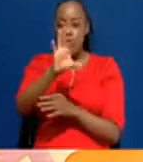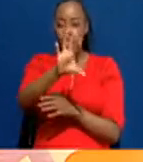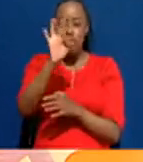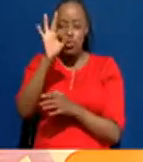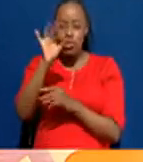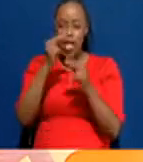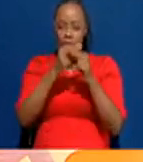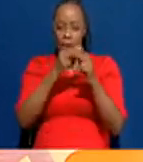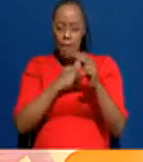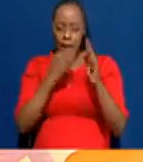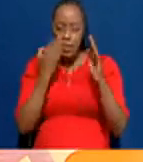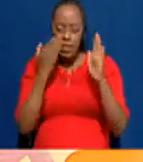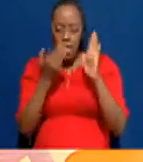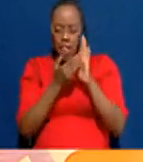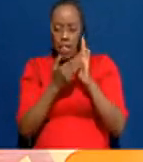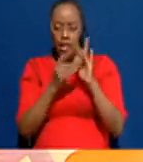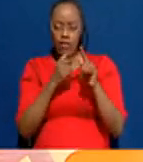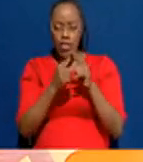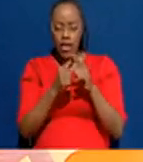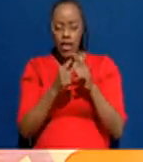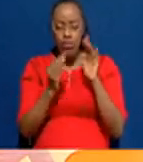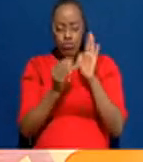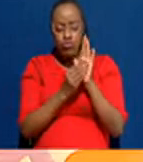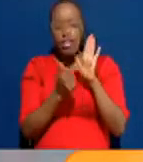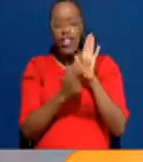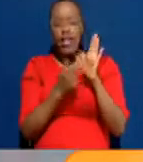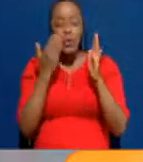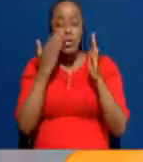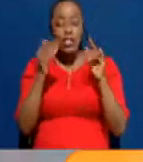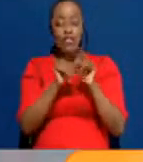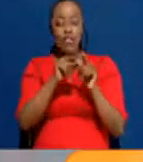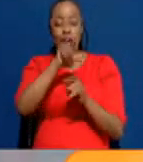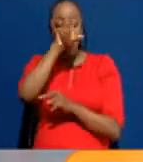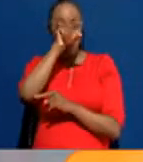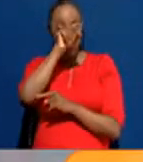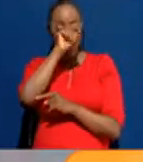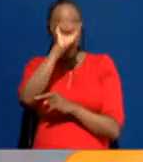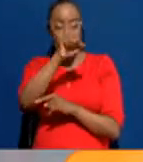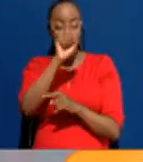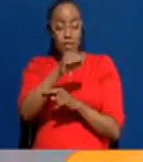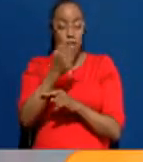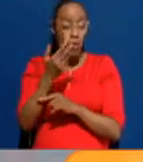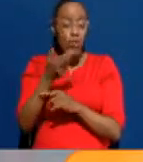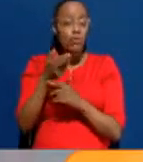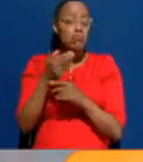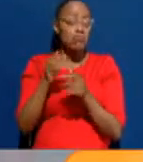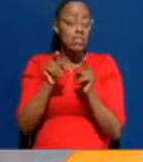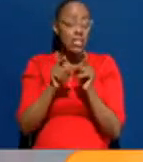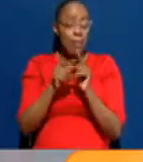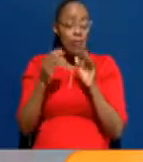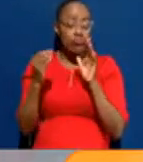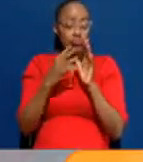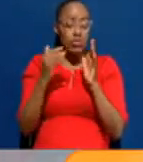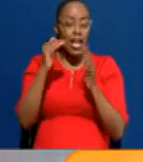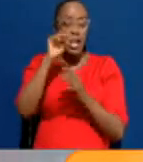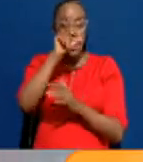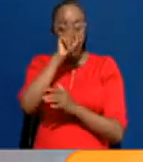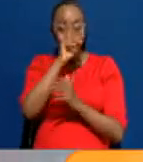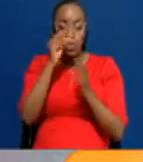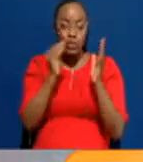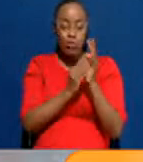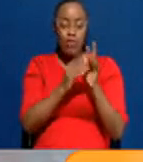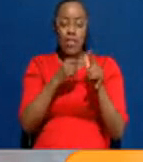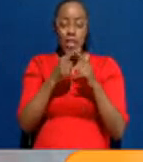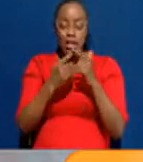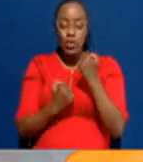yangu hapo. Yes. I love when you vote here. Okay. Yes. And also on Twitter, they can repost or retweet. That will be, you know, endorsing